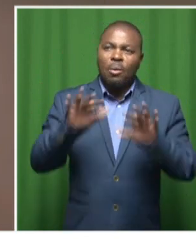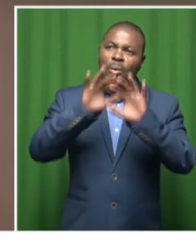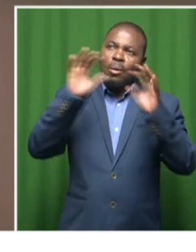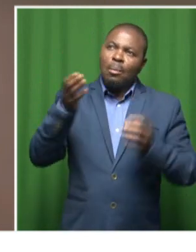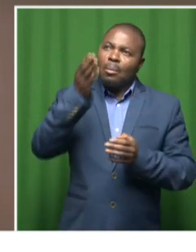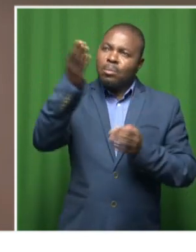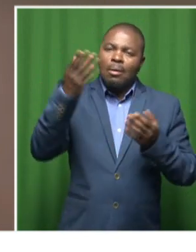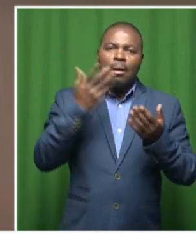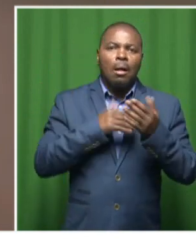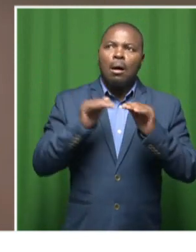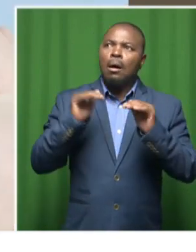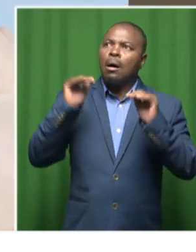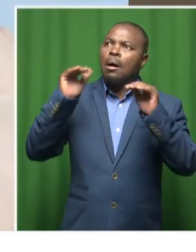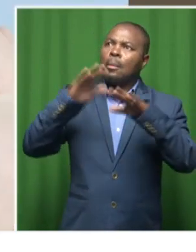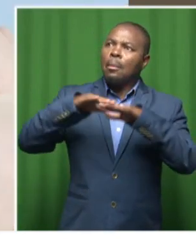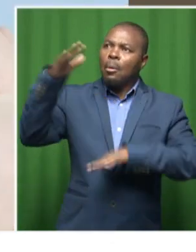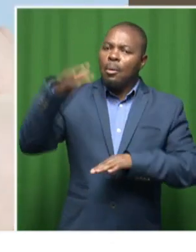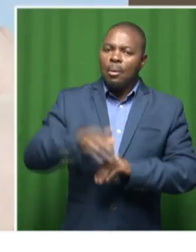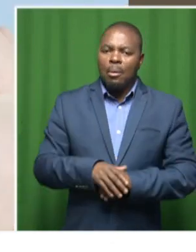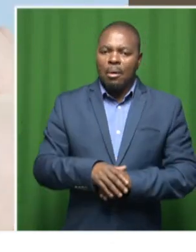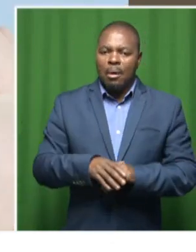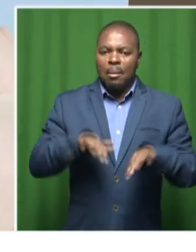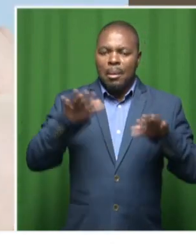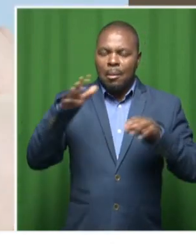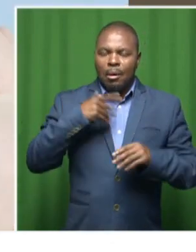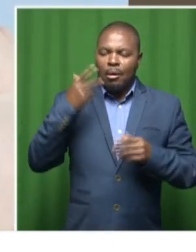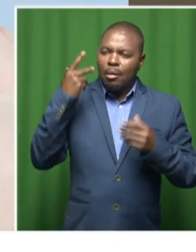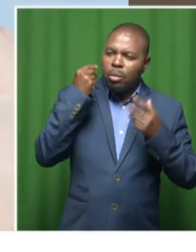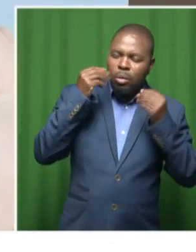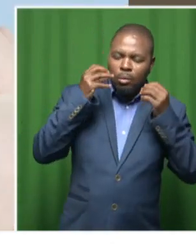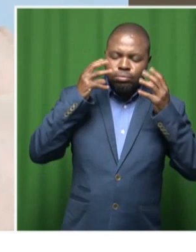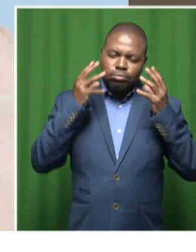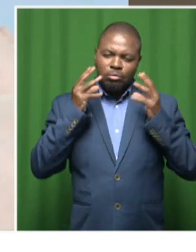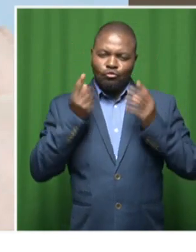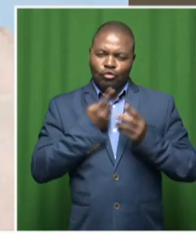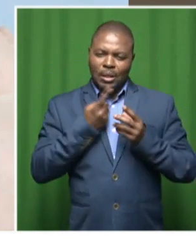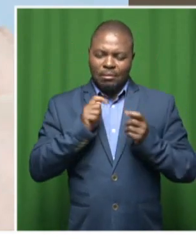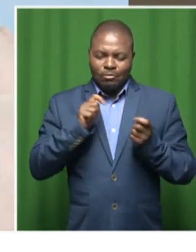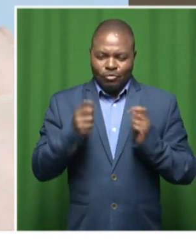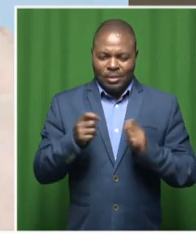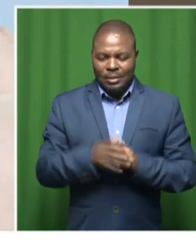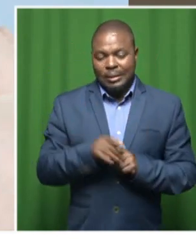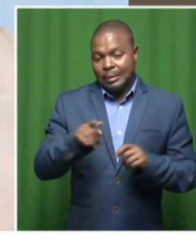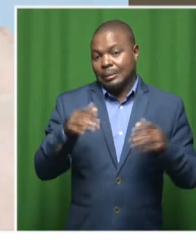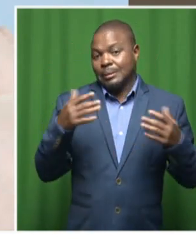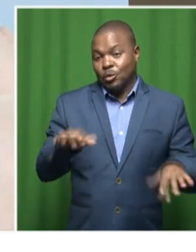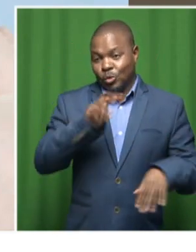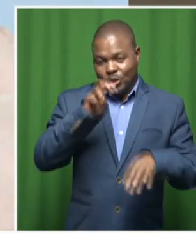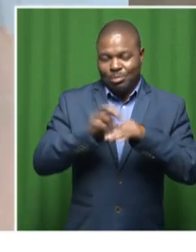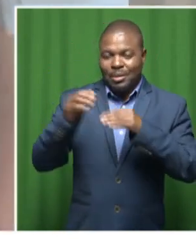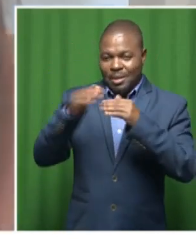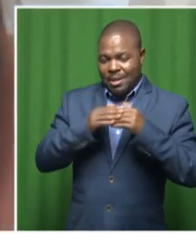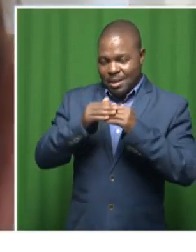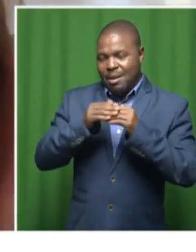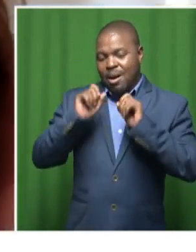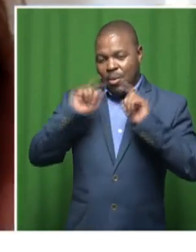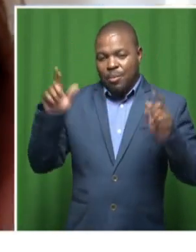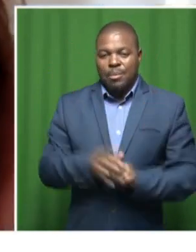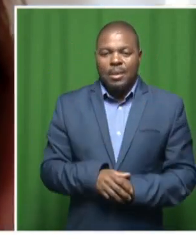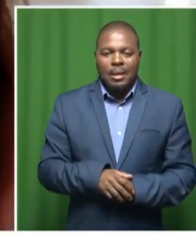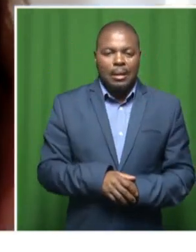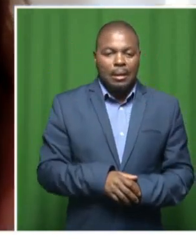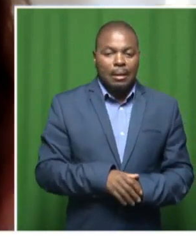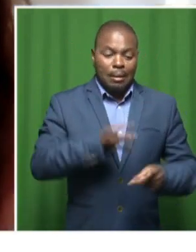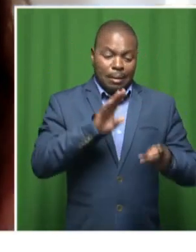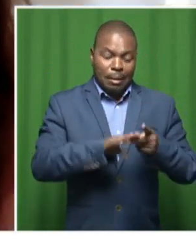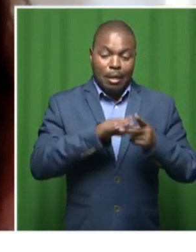are rising, and we're definitely getting a surge in aesthetic treatments. And this is something that I think patients should be very, very, very aware of. And what are the